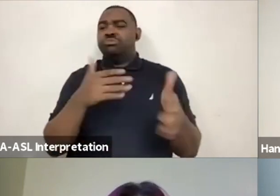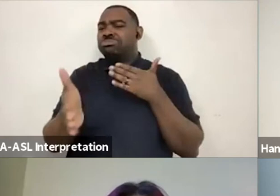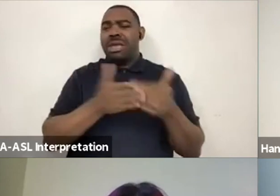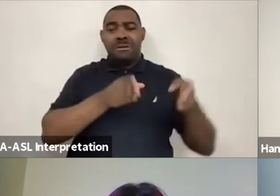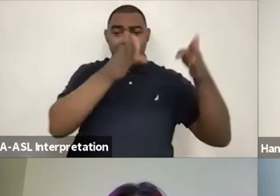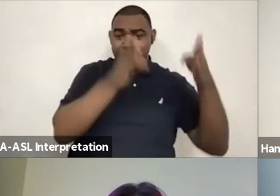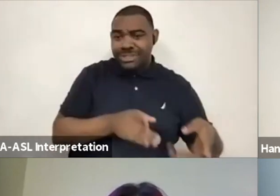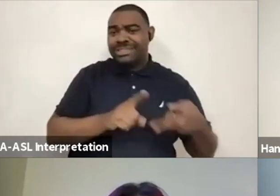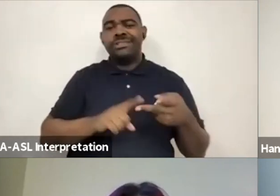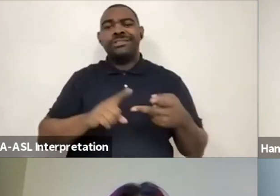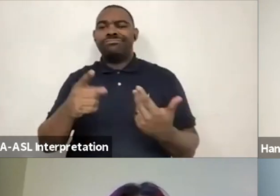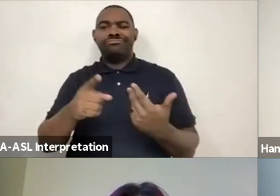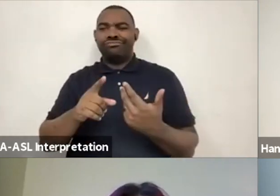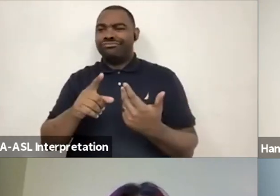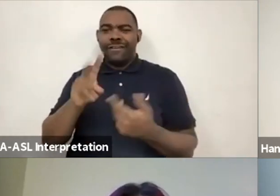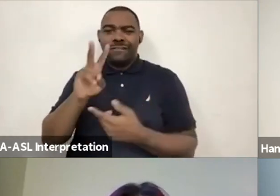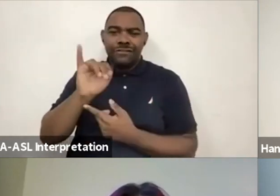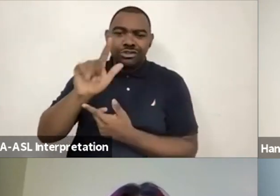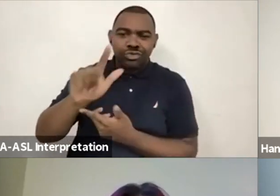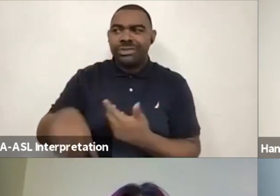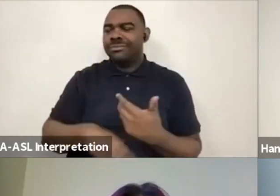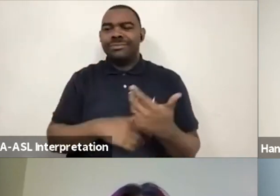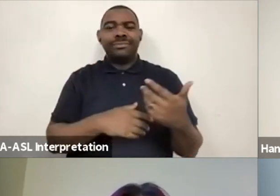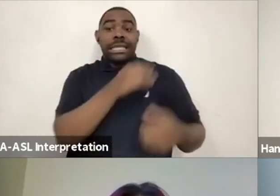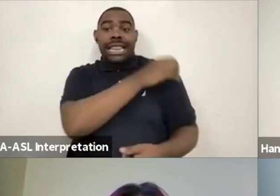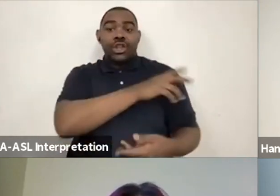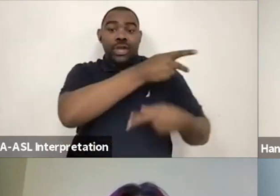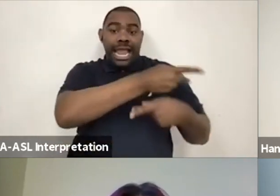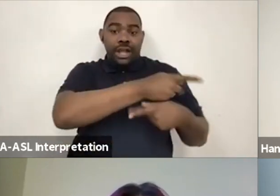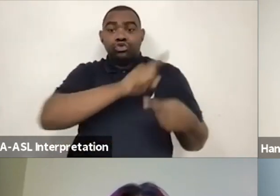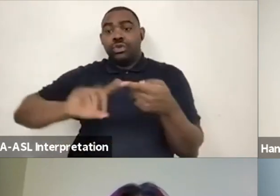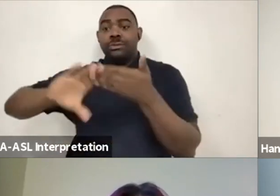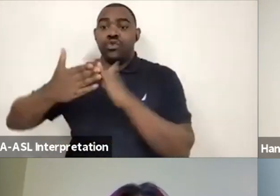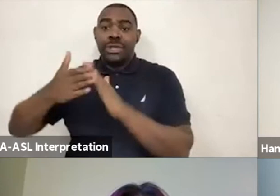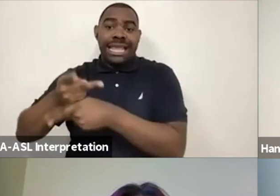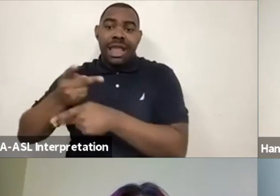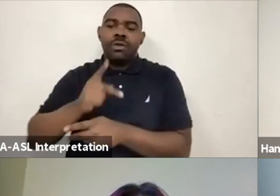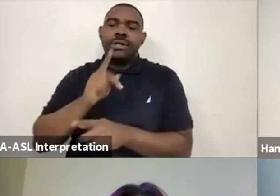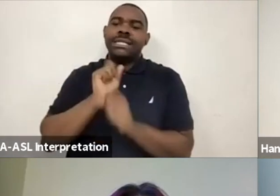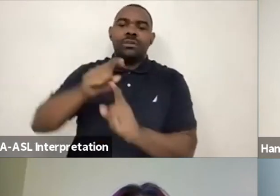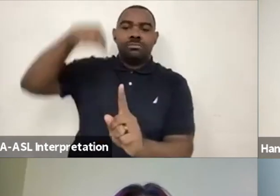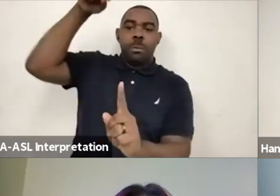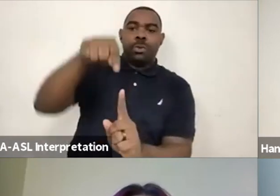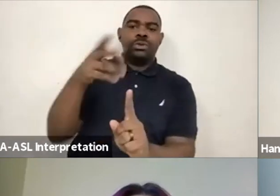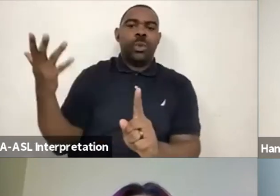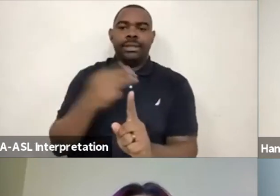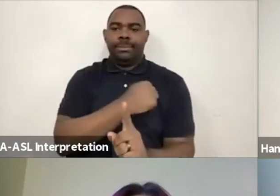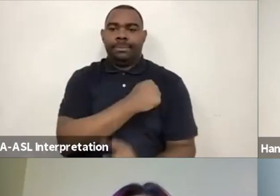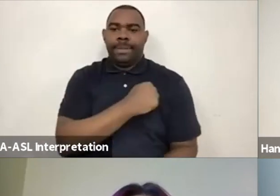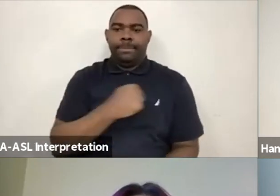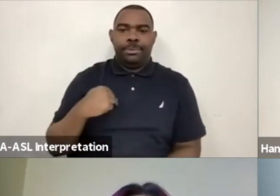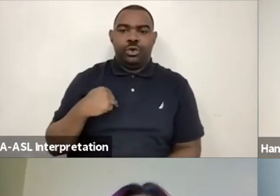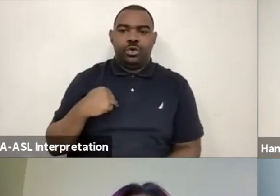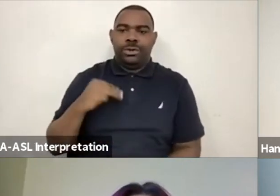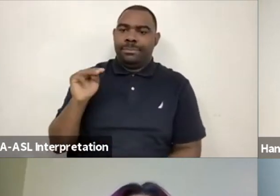the continuum from clinical care to community, is all centered around member. For me, I refer to